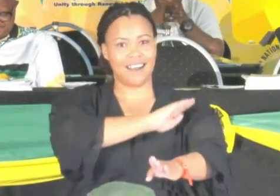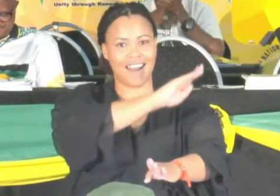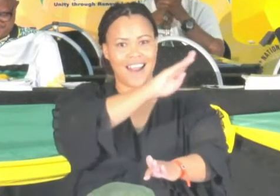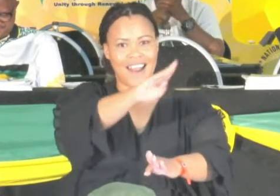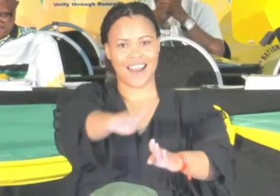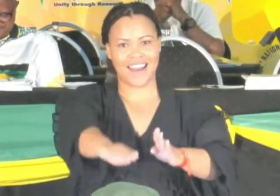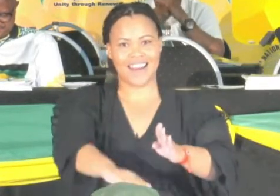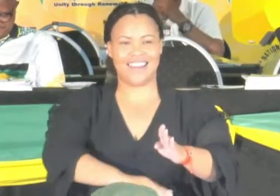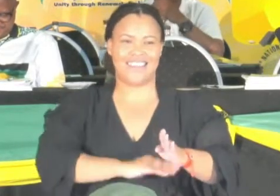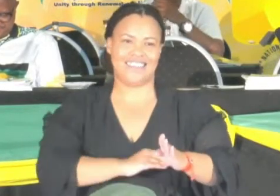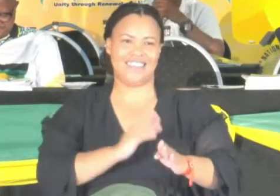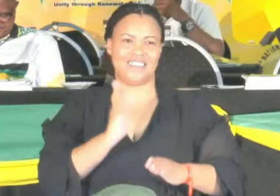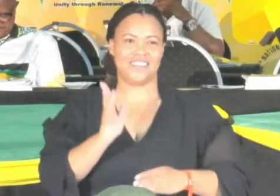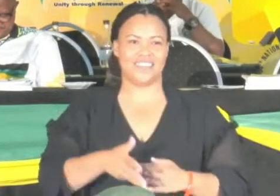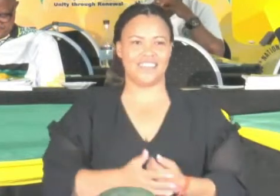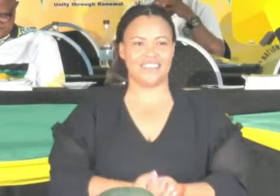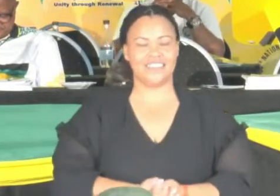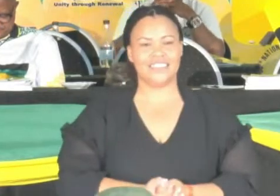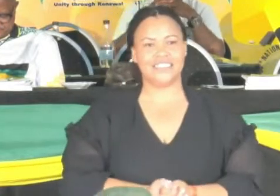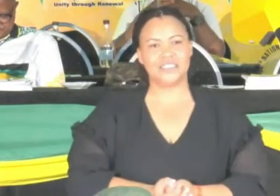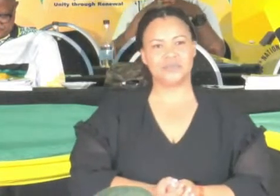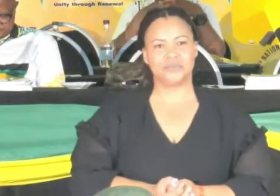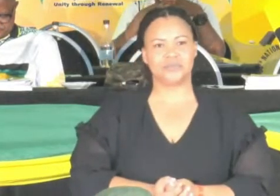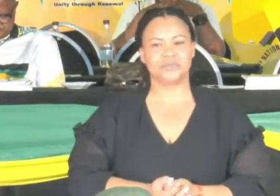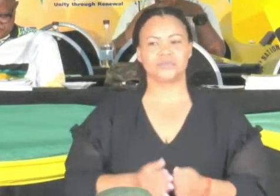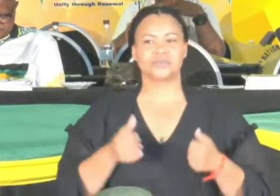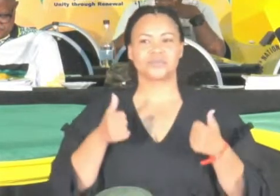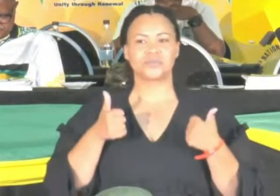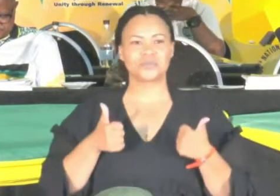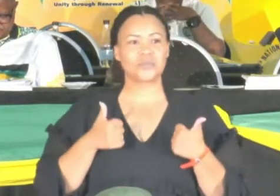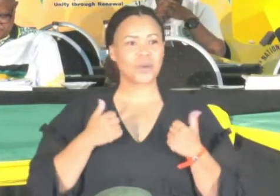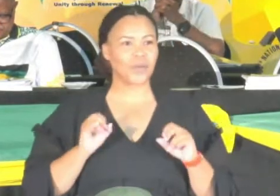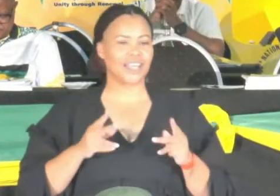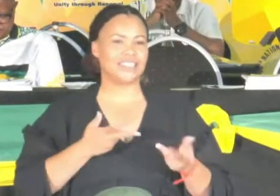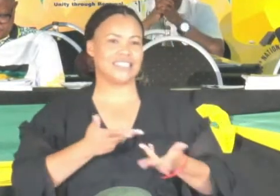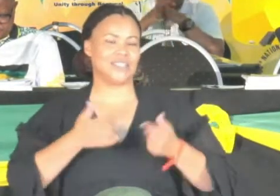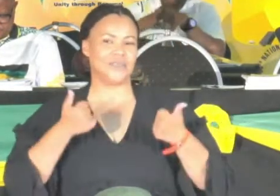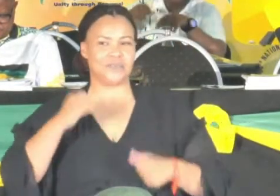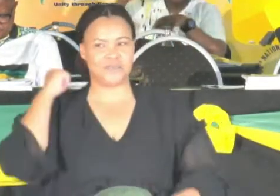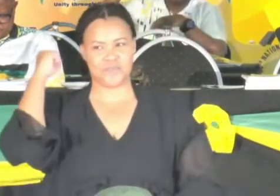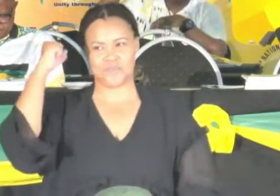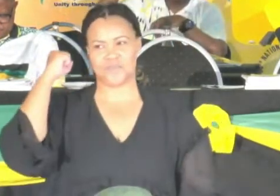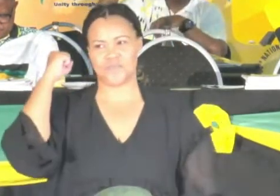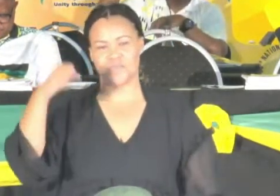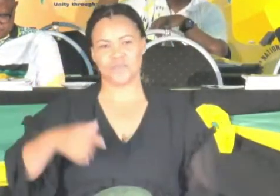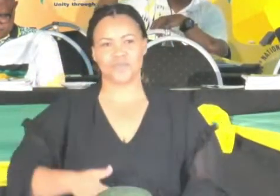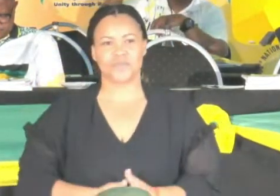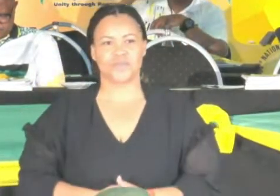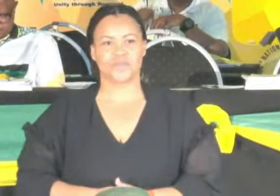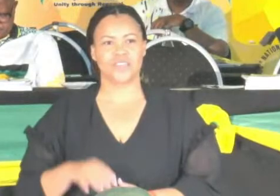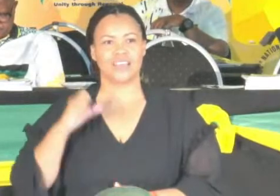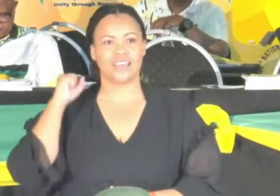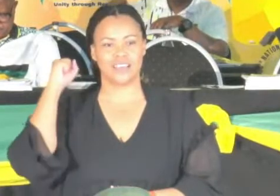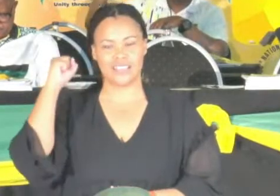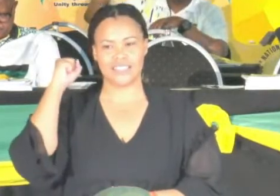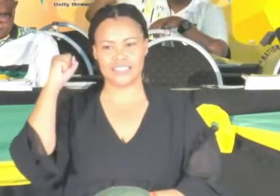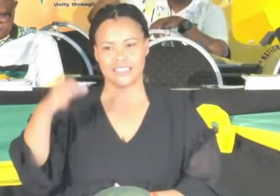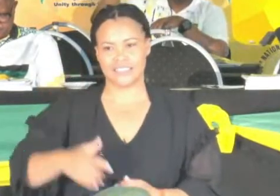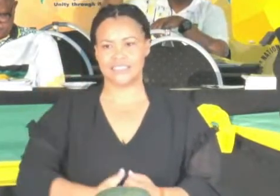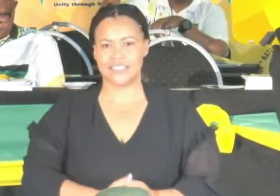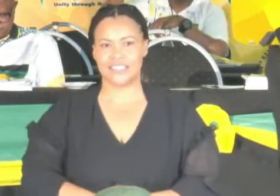through the night. So let us have good deliberations. Amandla.